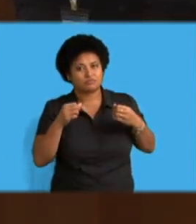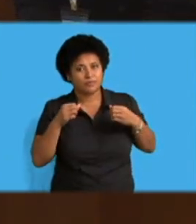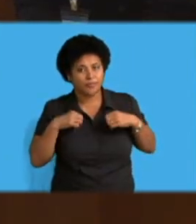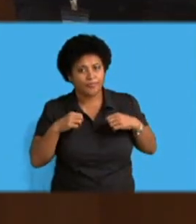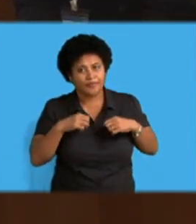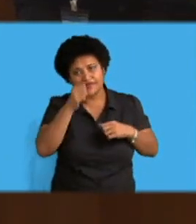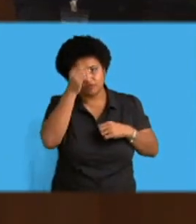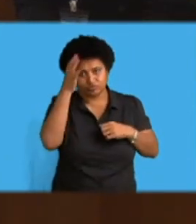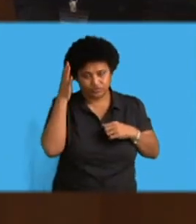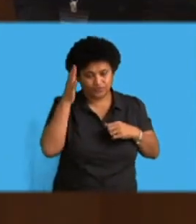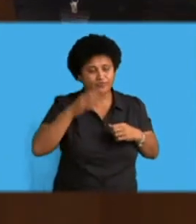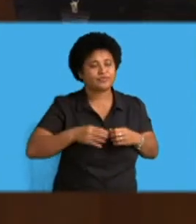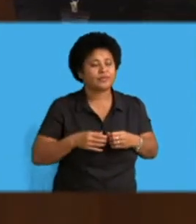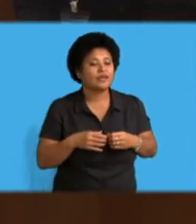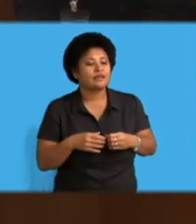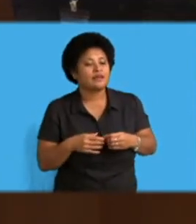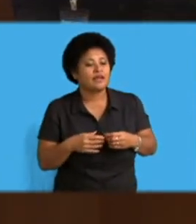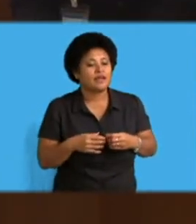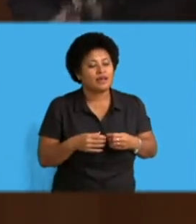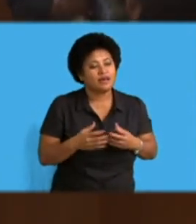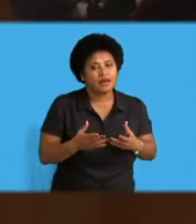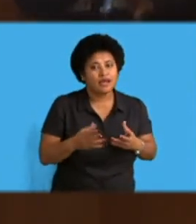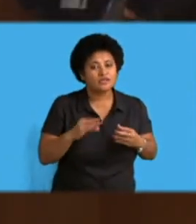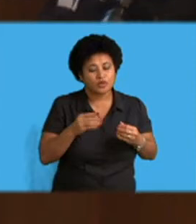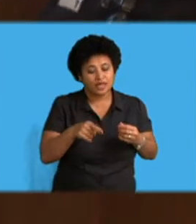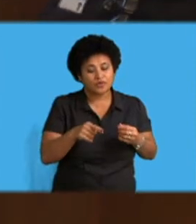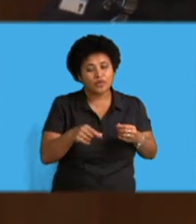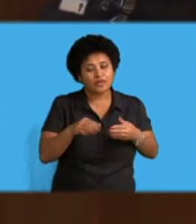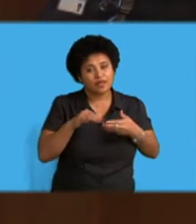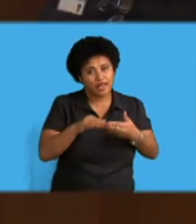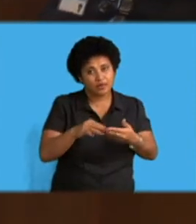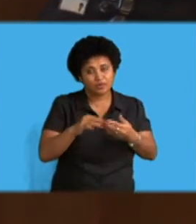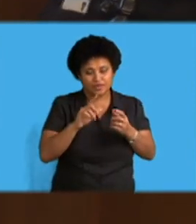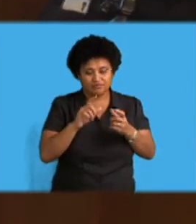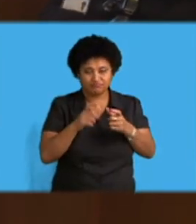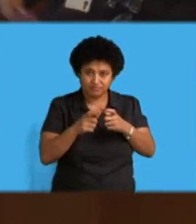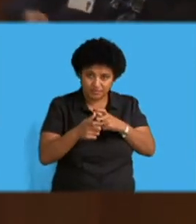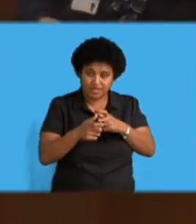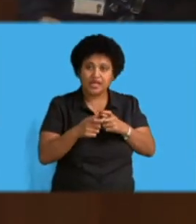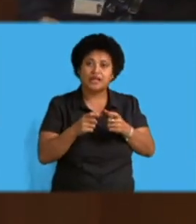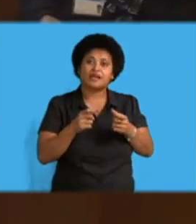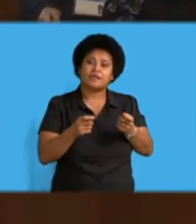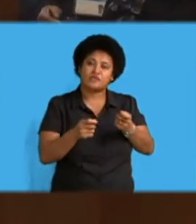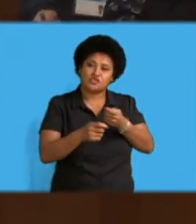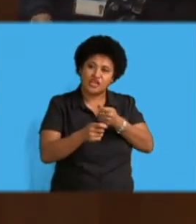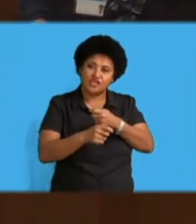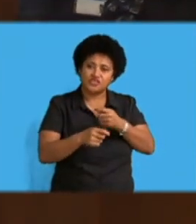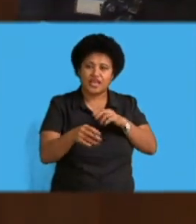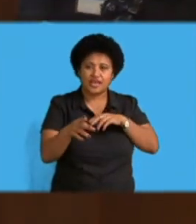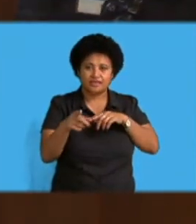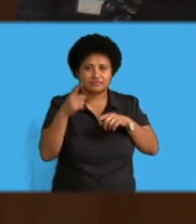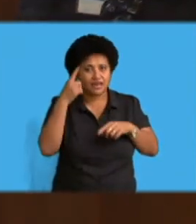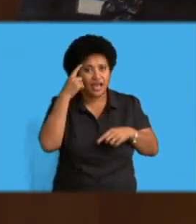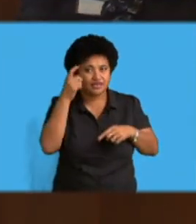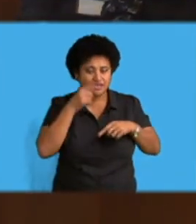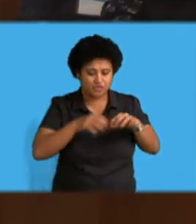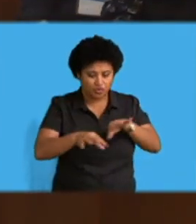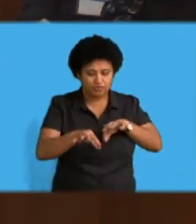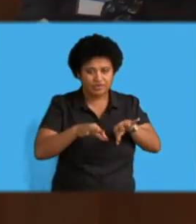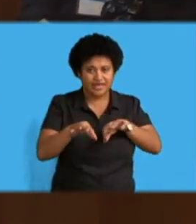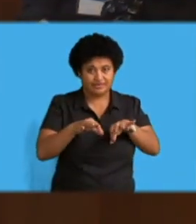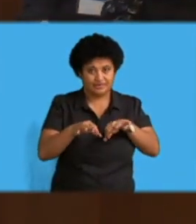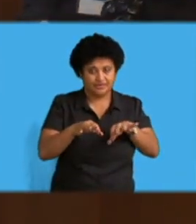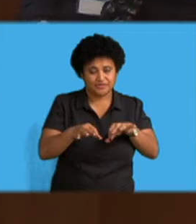to enhance private sector participation in climate change adaptation finance and initiatives. And as we see, and has been highlighted by various